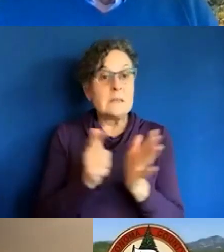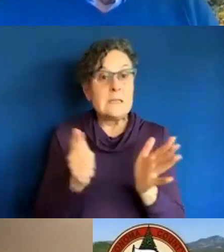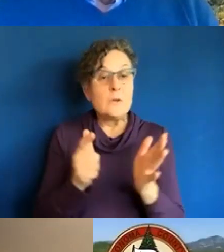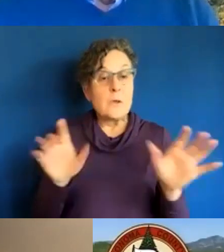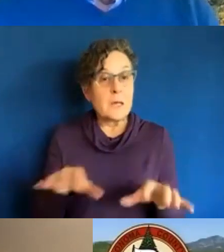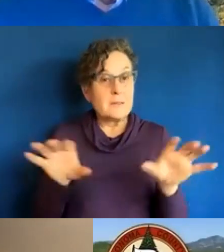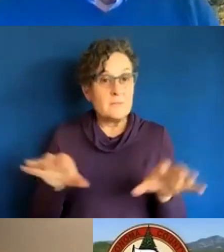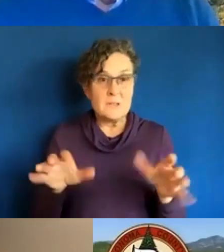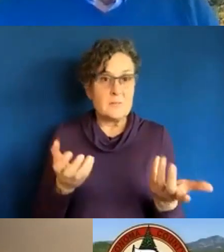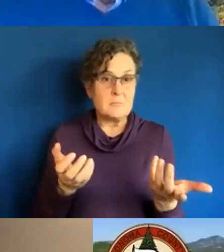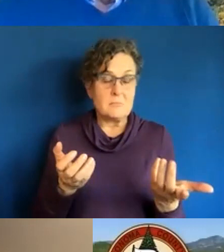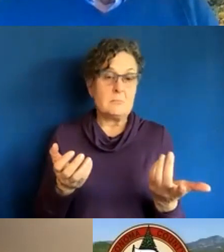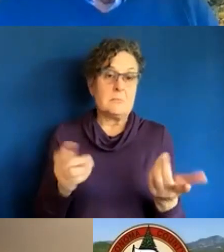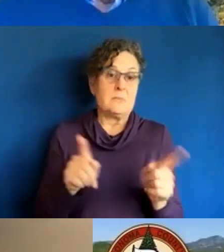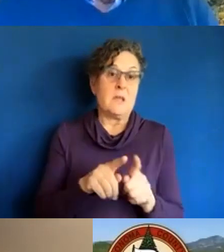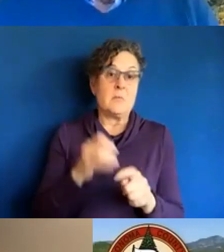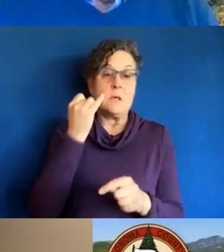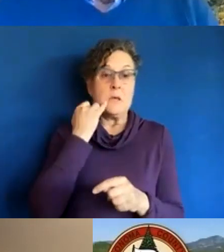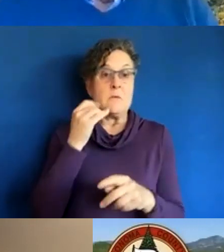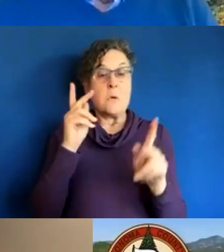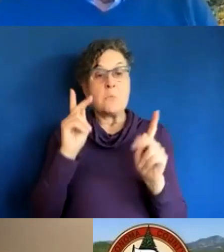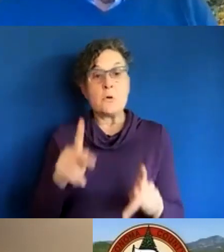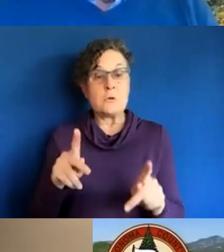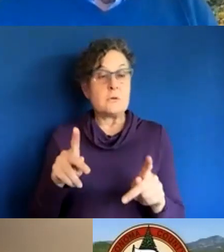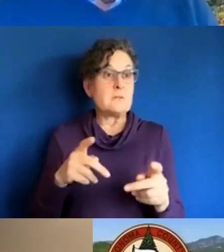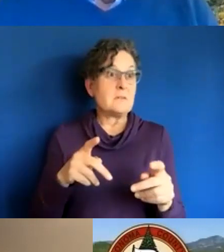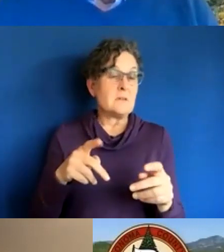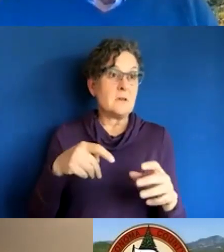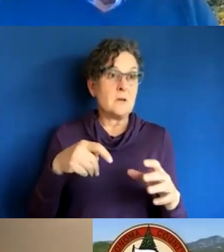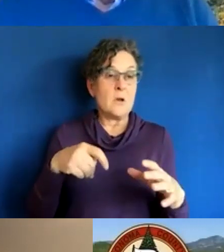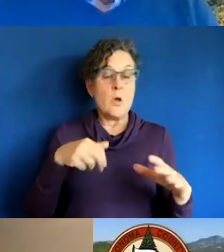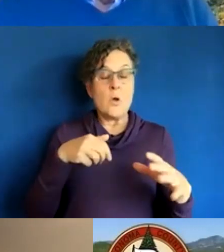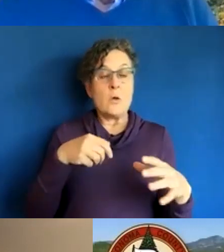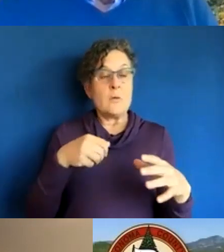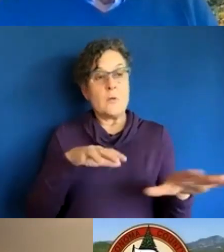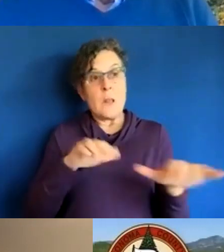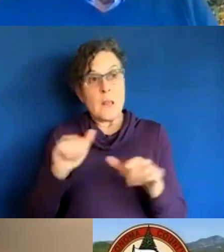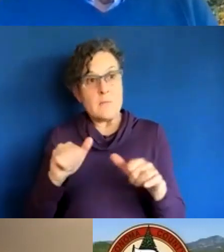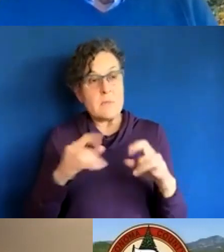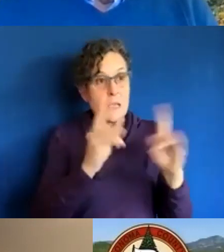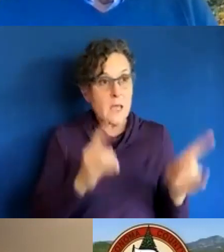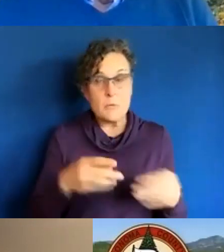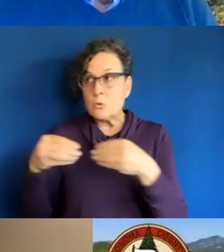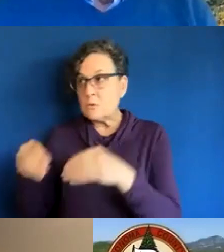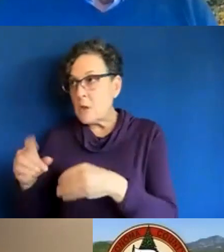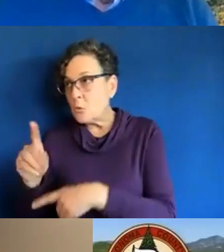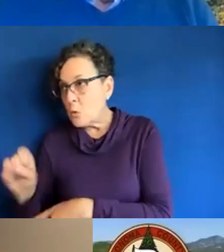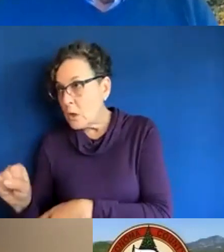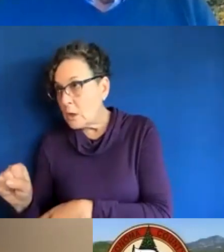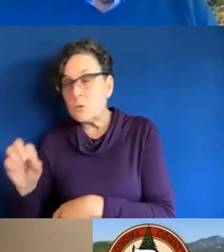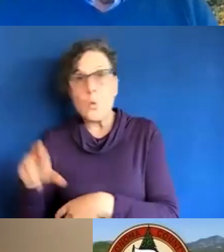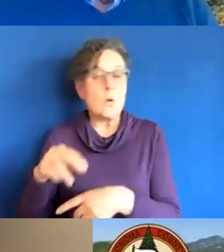person had come out of this encampment or were on the street for another reason doing illegal activity. You call the